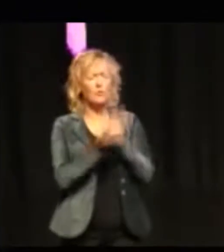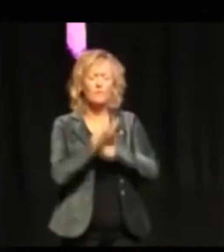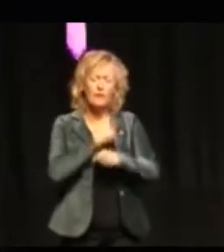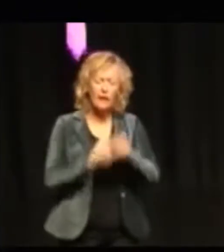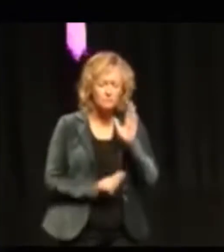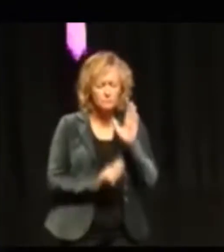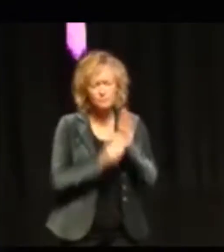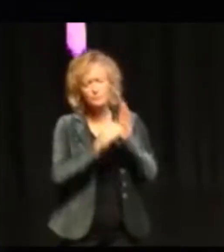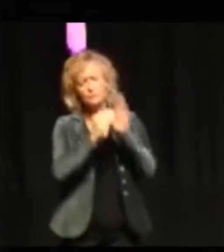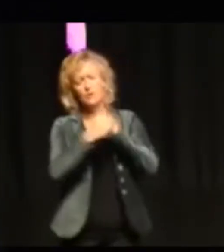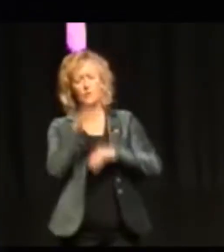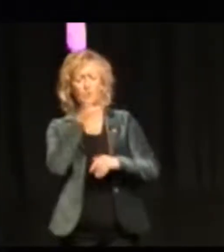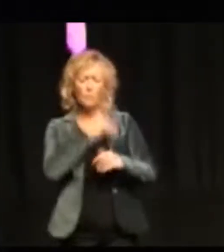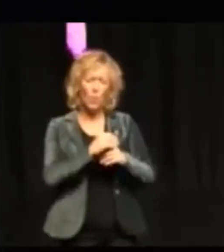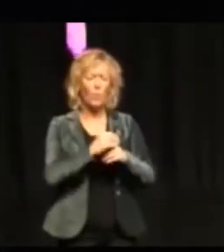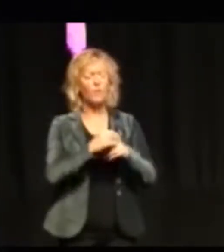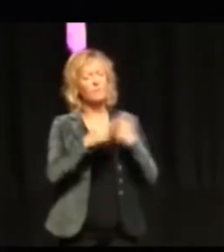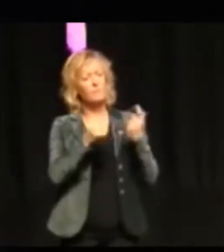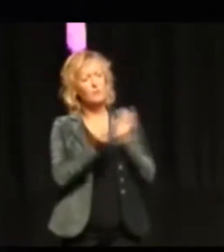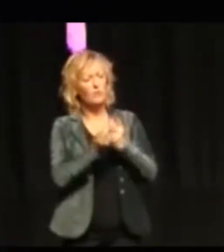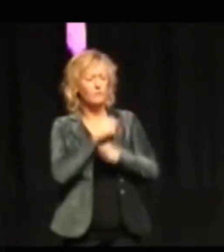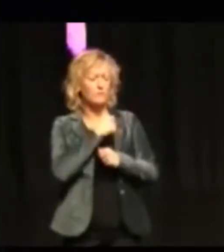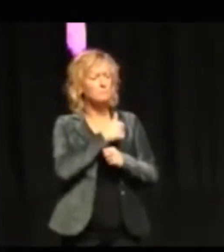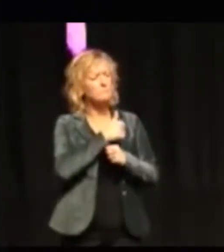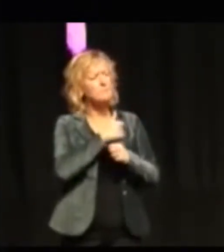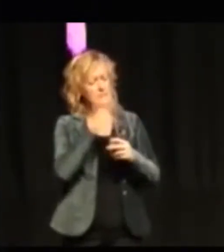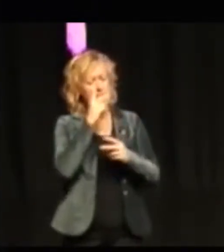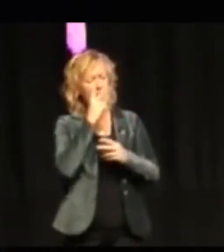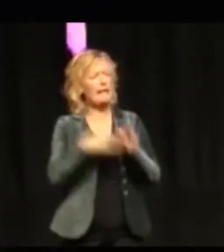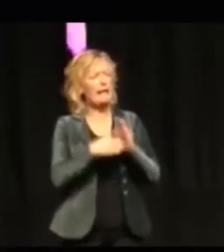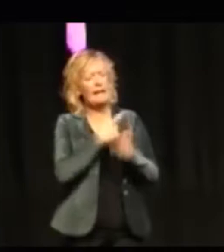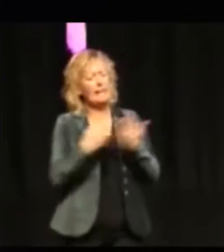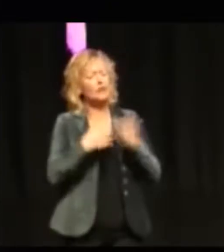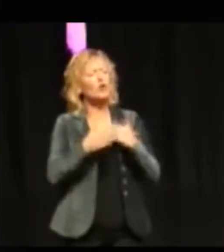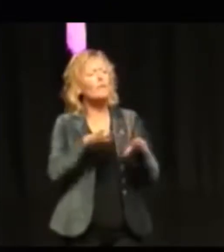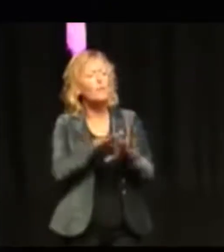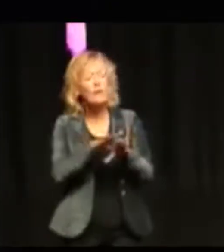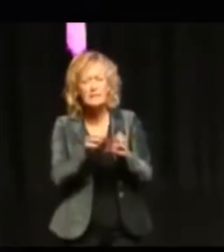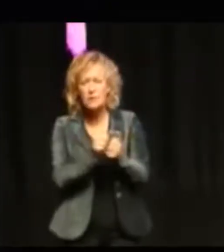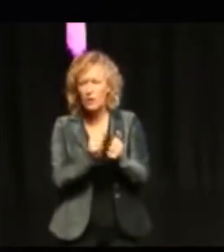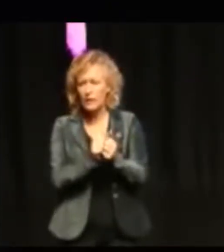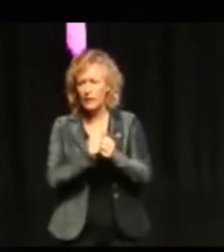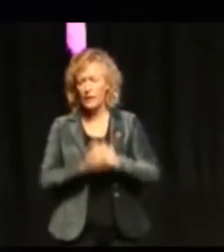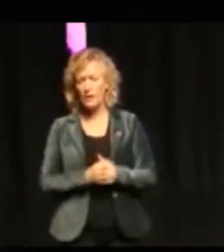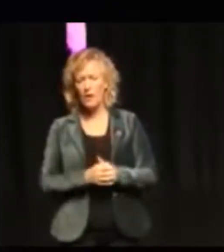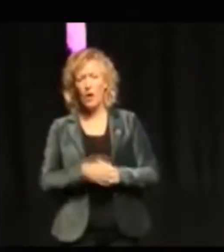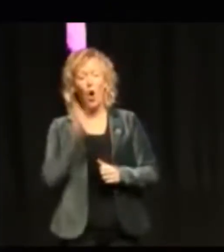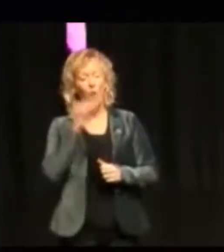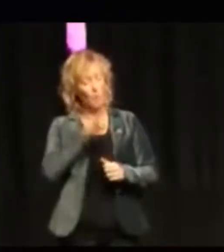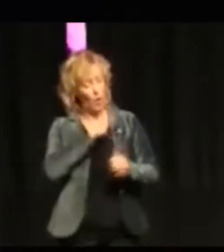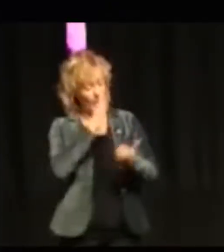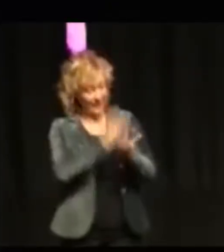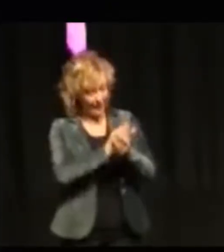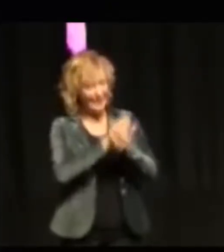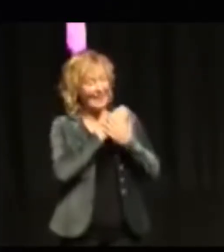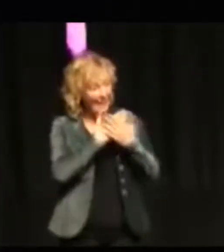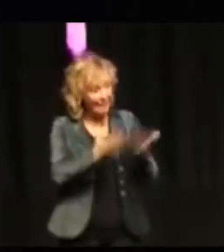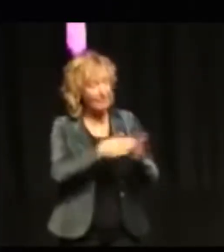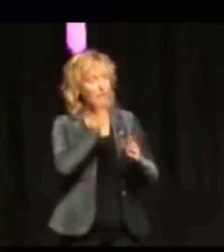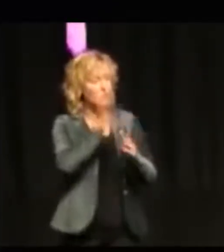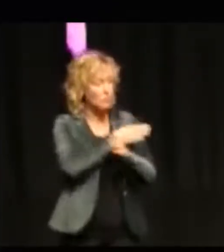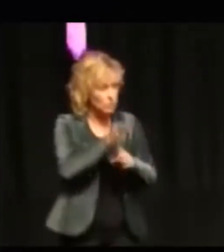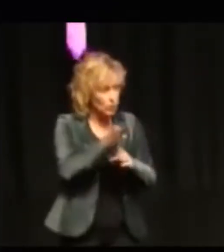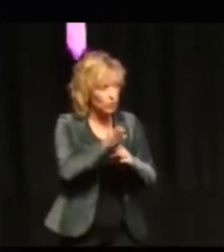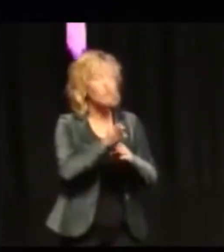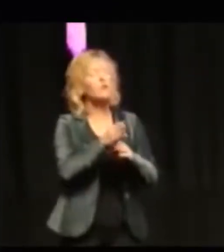them by sitting on our hands and not doing bad things. So if you have a right not to be tortured, my duty,